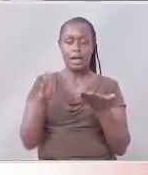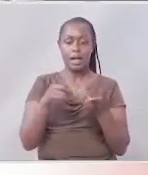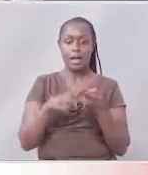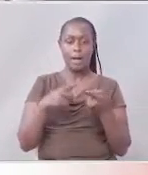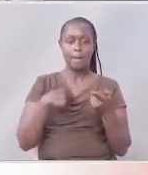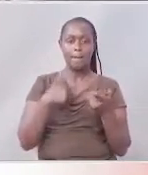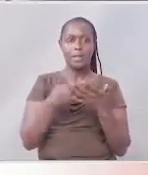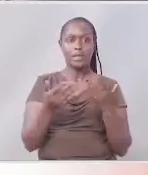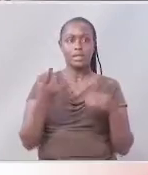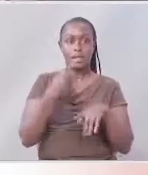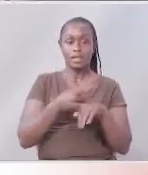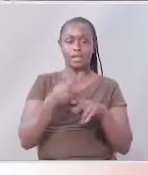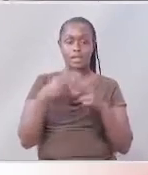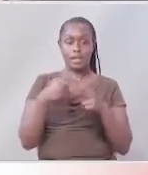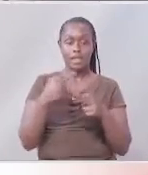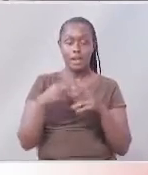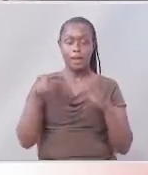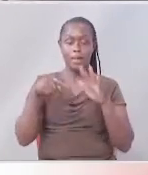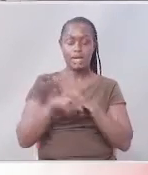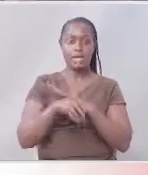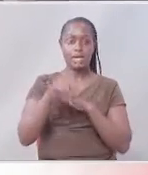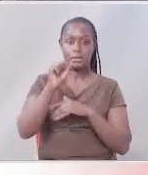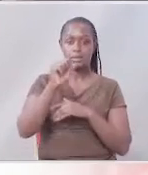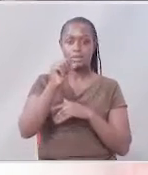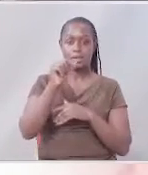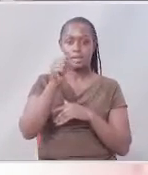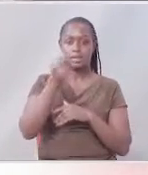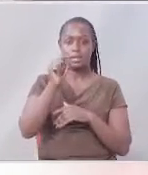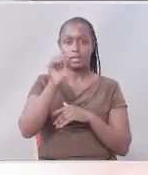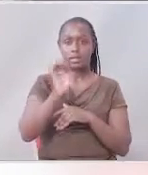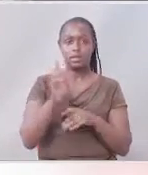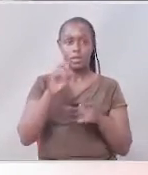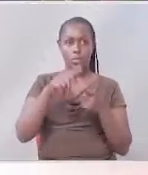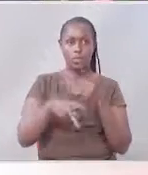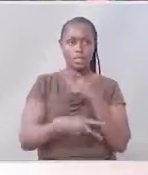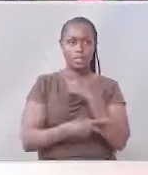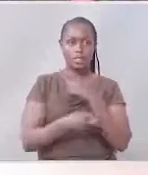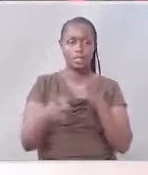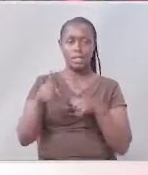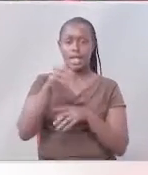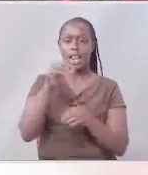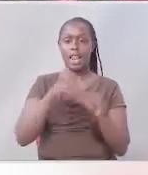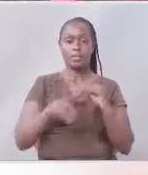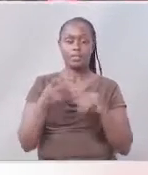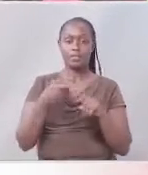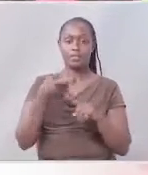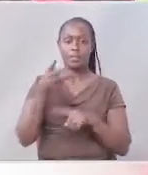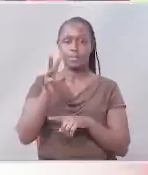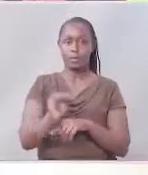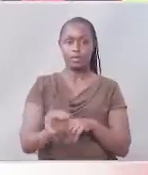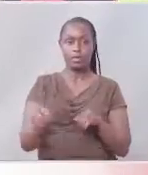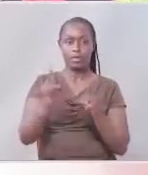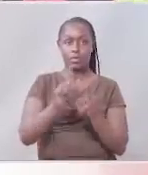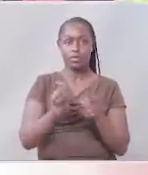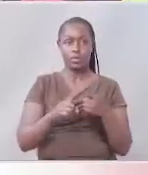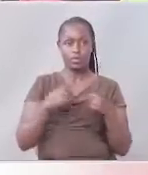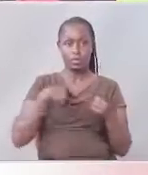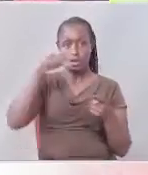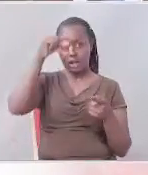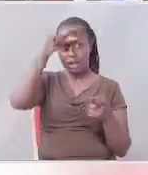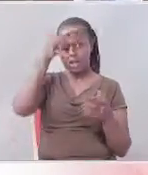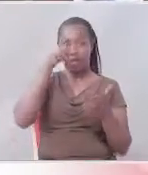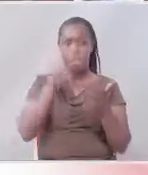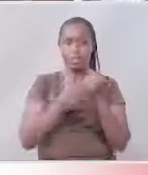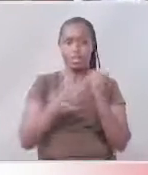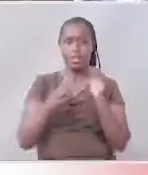organ called Deep State is going to steal elections for them. In the Kakamega gubernatorial race, the two leaders,